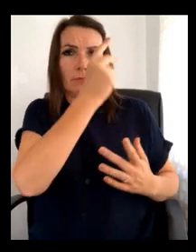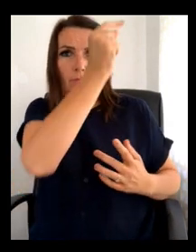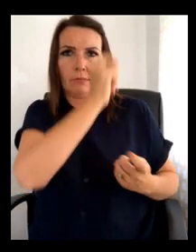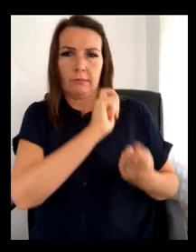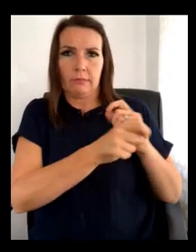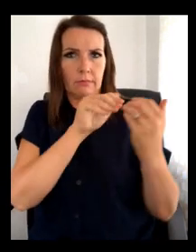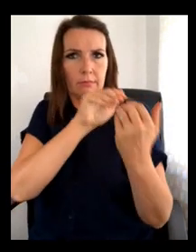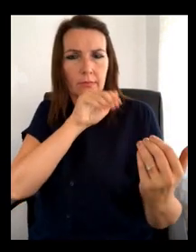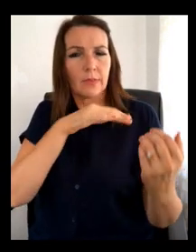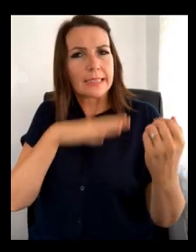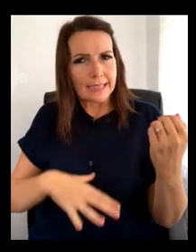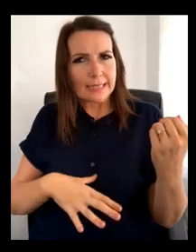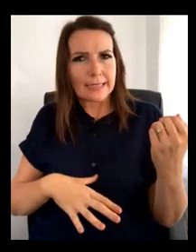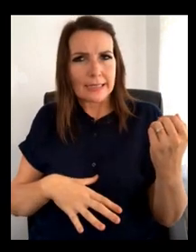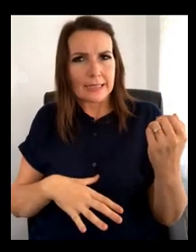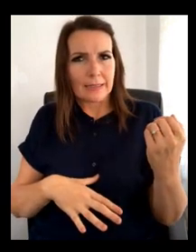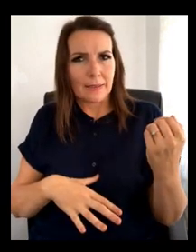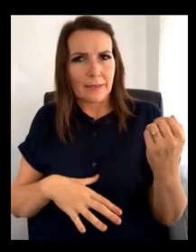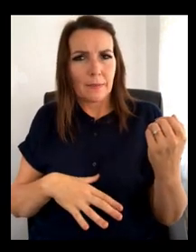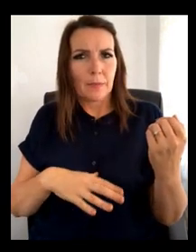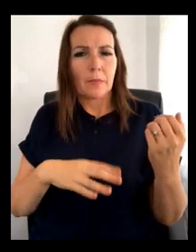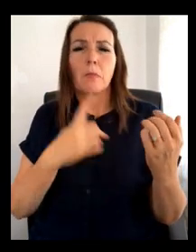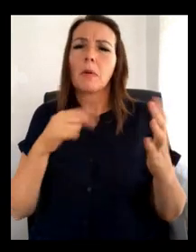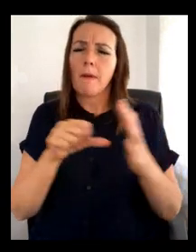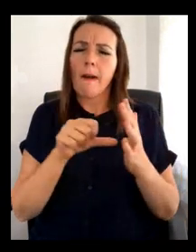that for me, what's always been hard